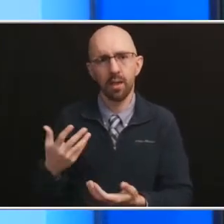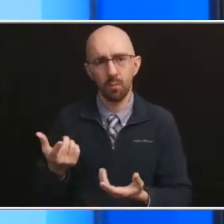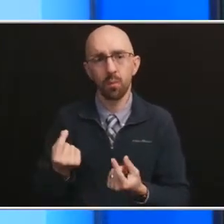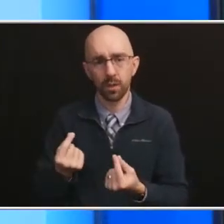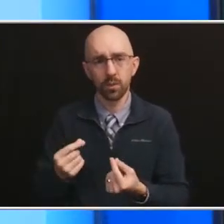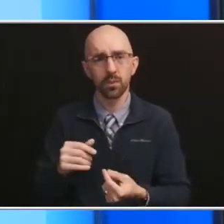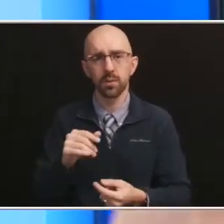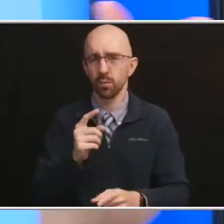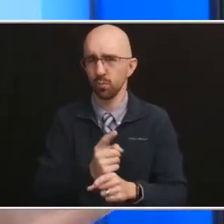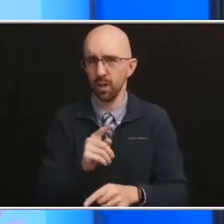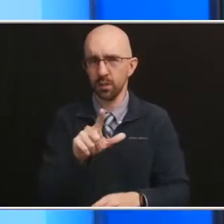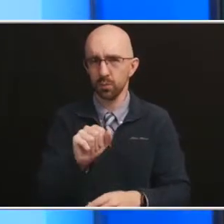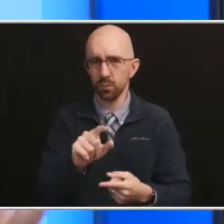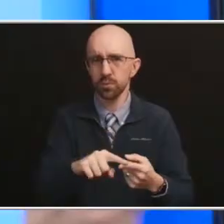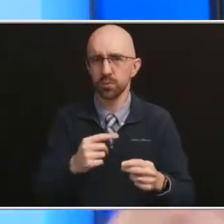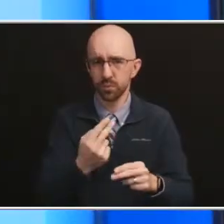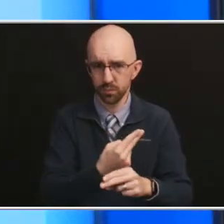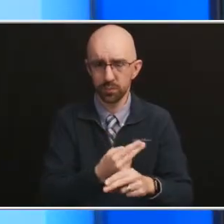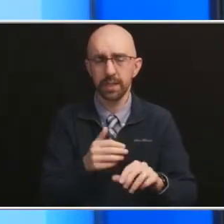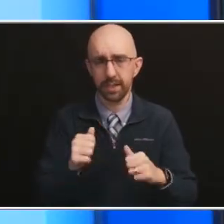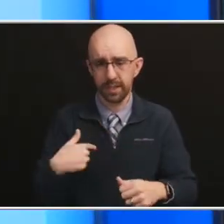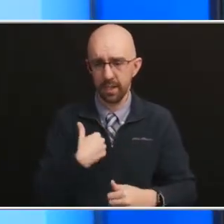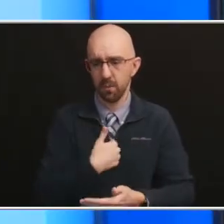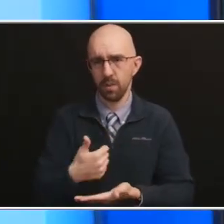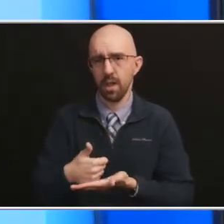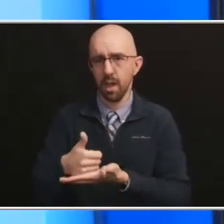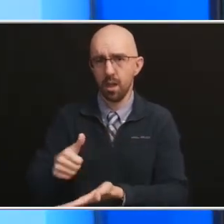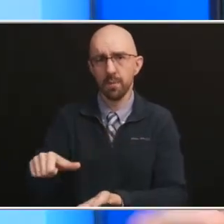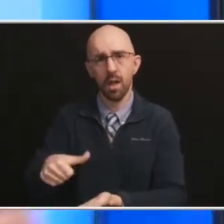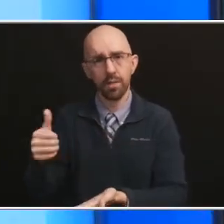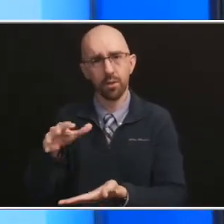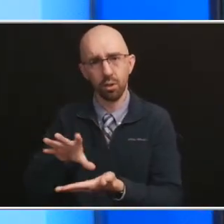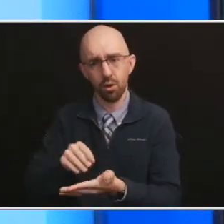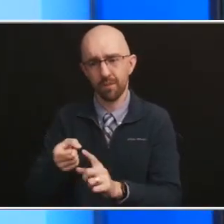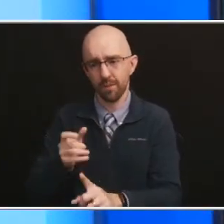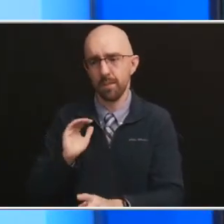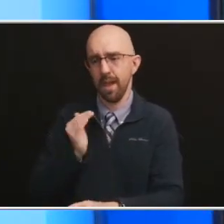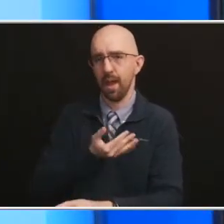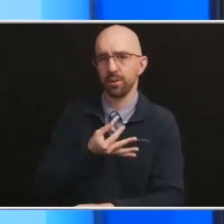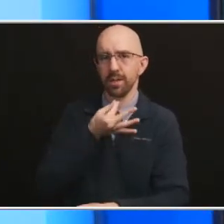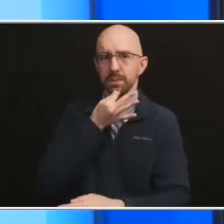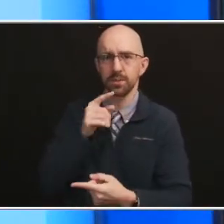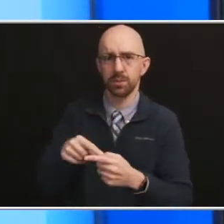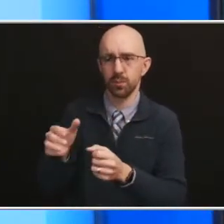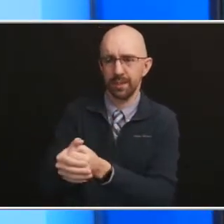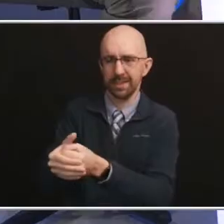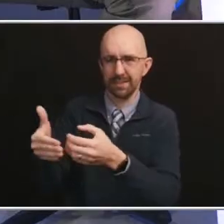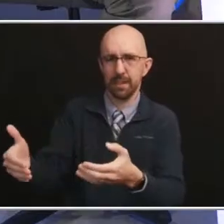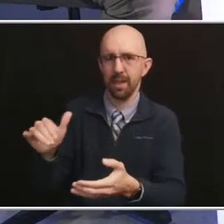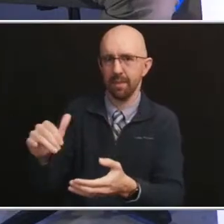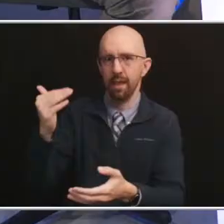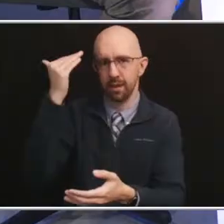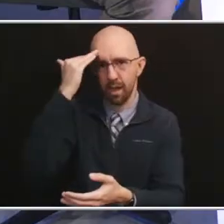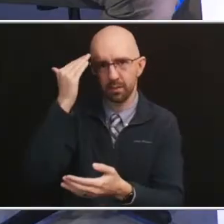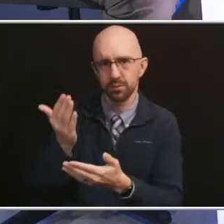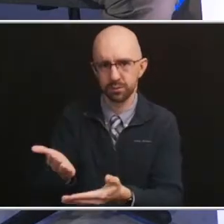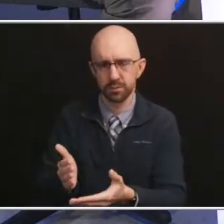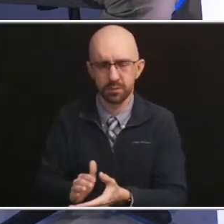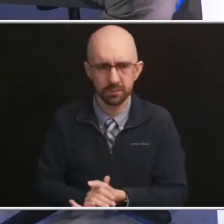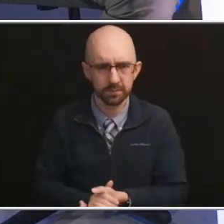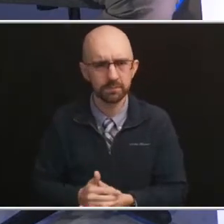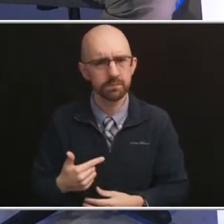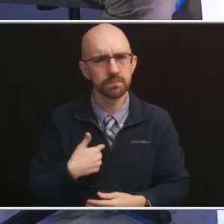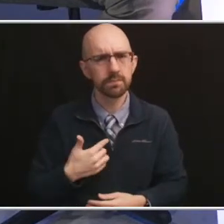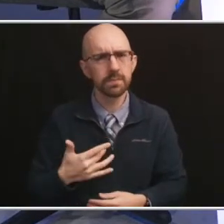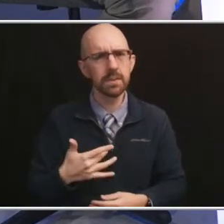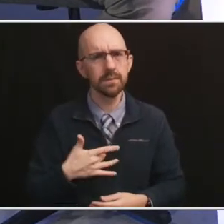be using? Can we help others kind of learn from our expertise to help expand that knowledge? I'm